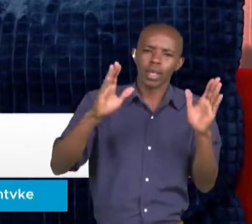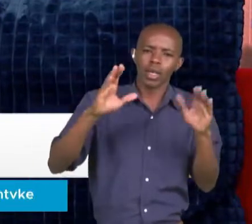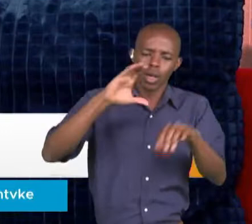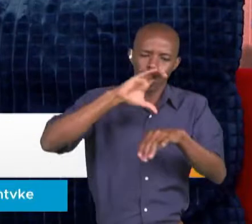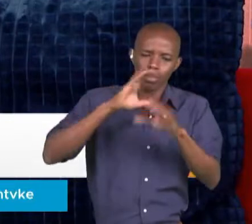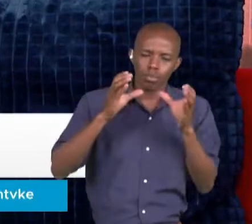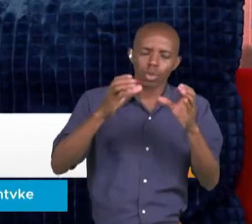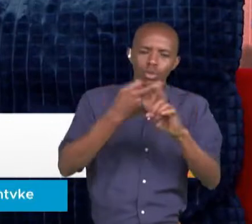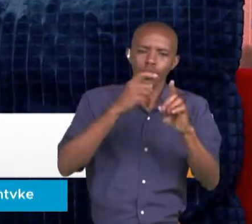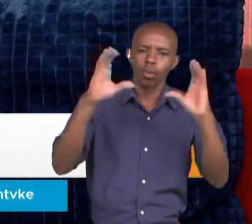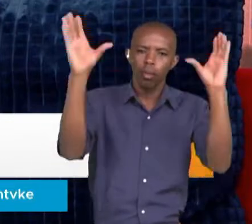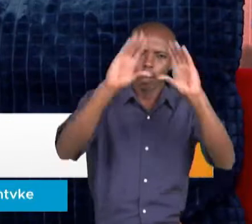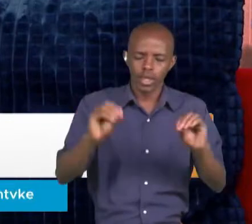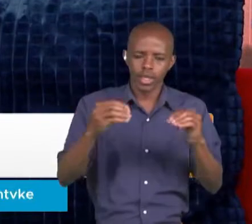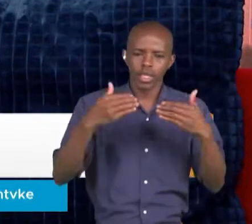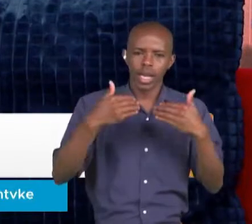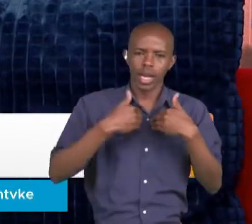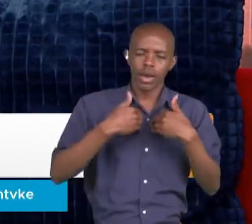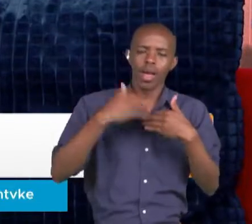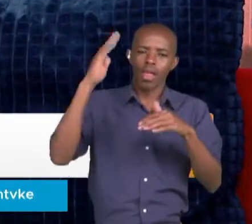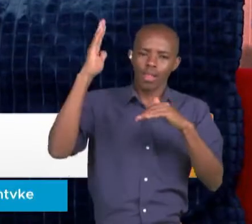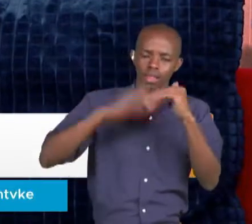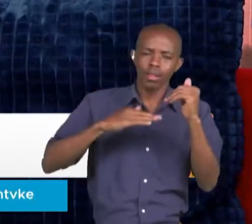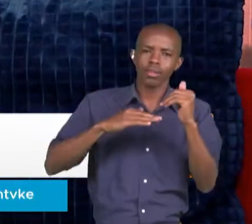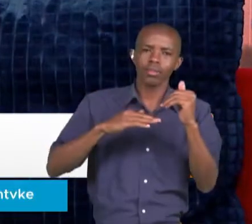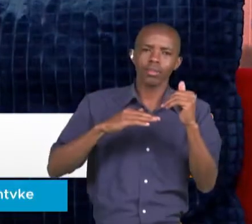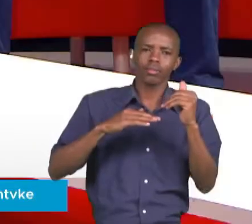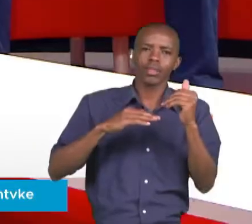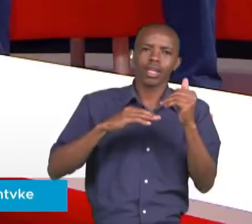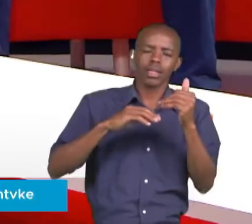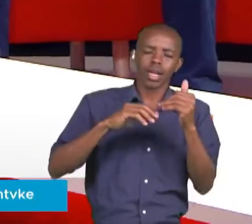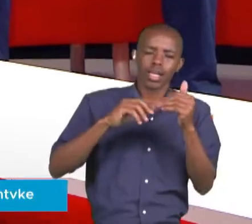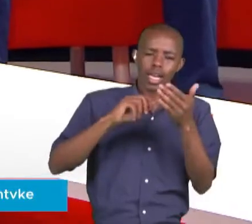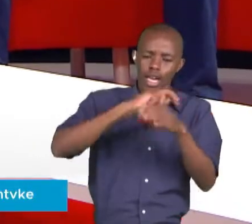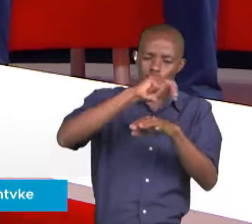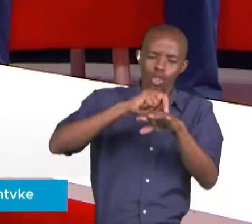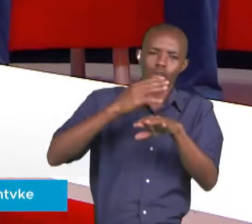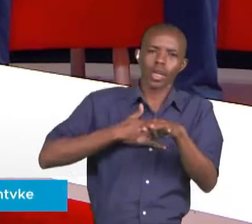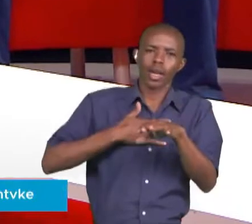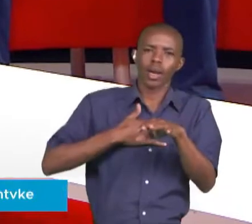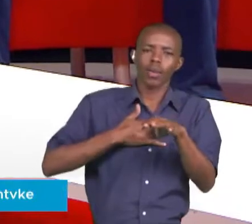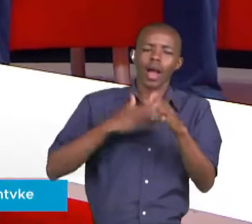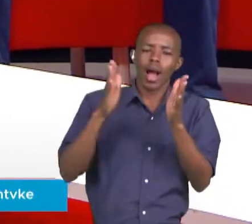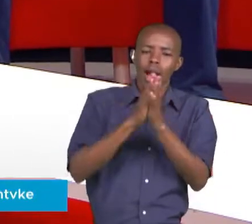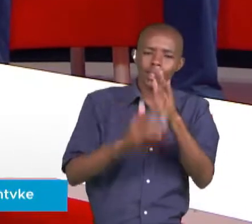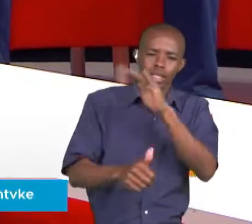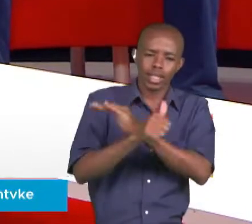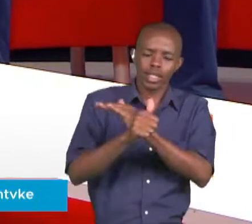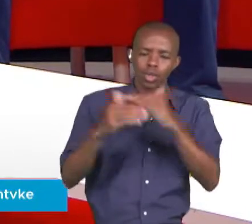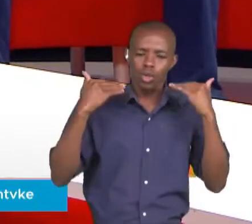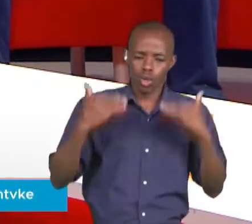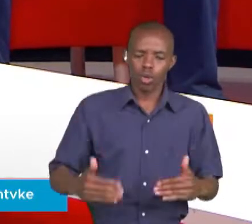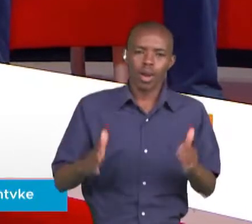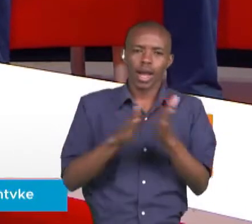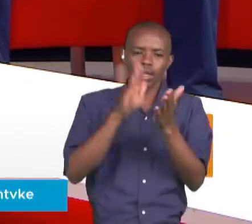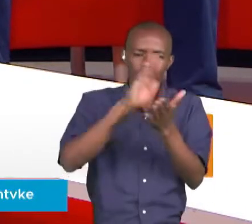budget, other than them being moved by the securitization of our nation mm-hmm. and the risk to humanity and the preservation